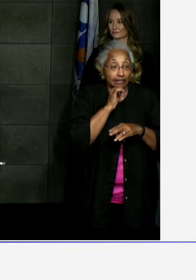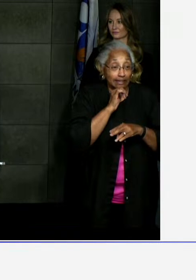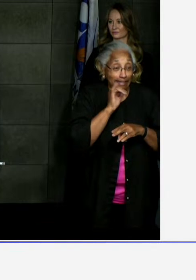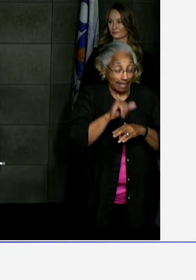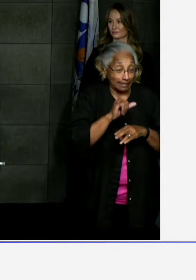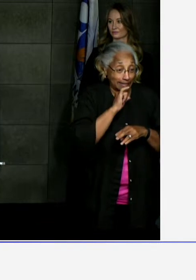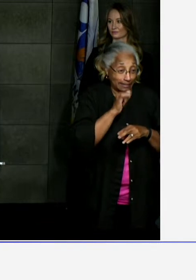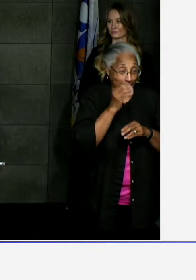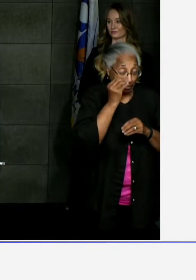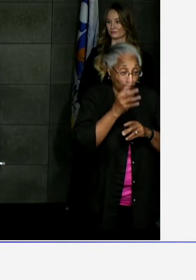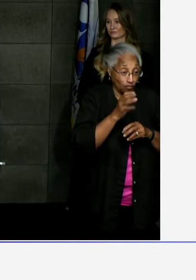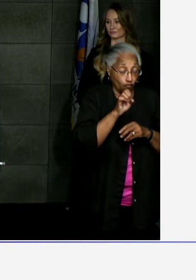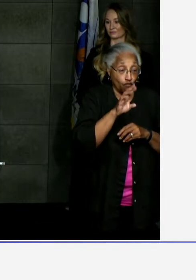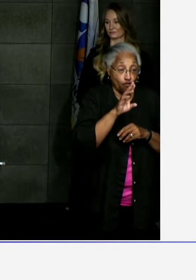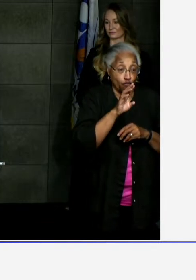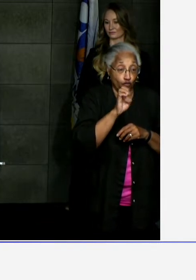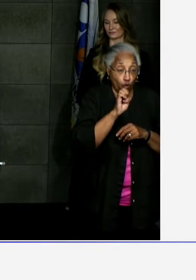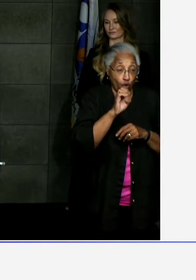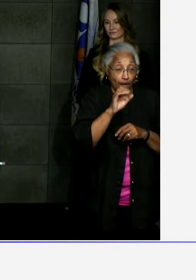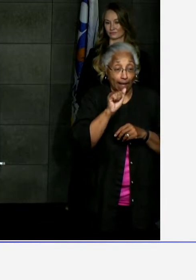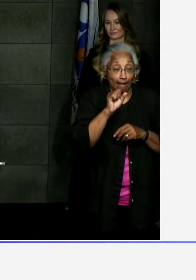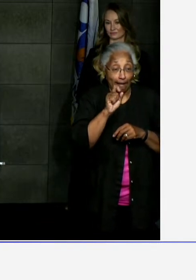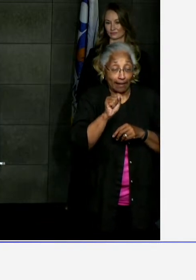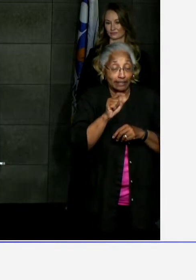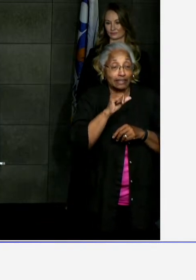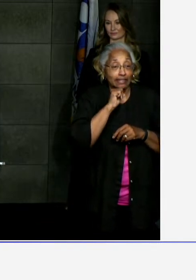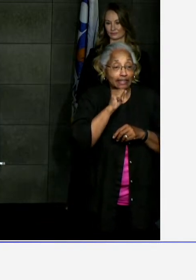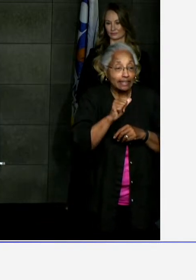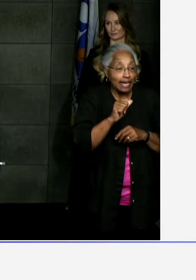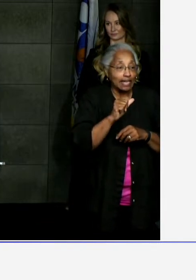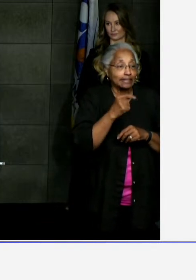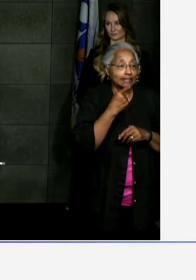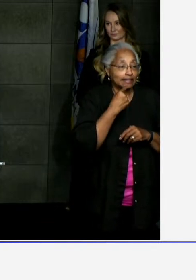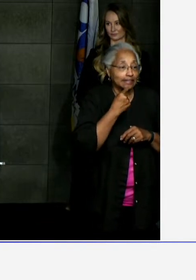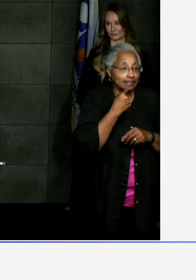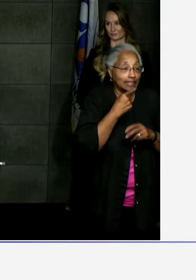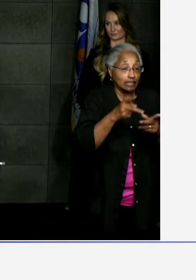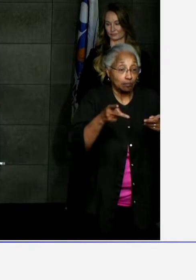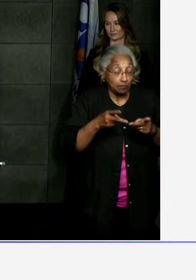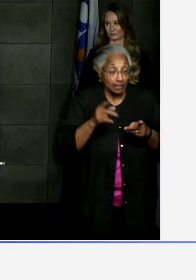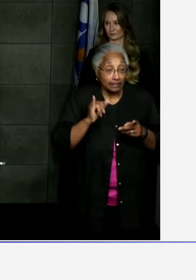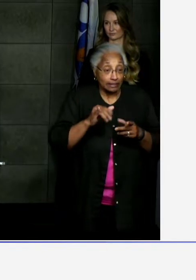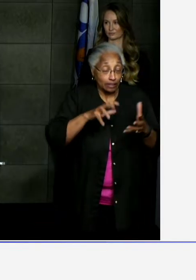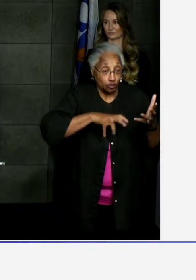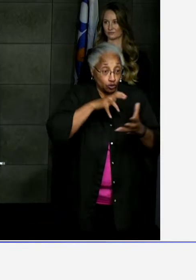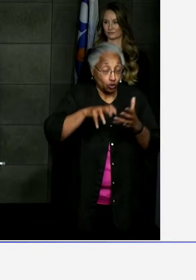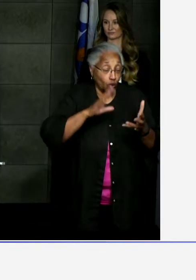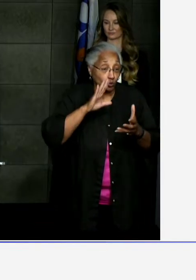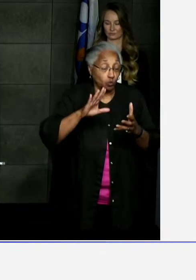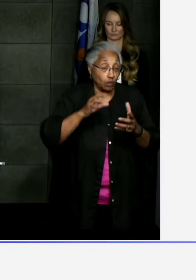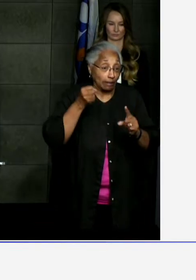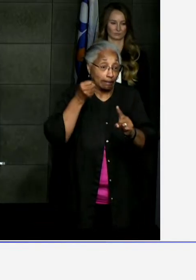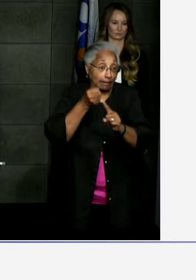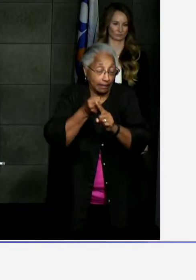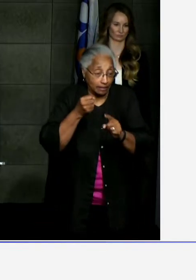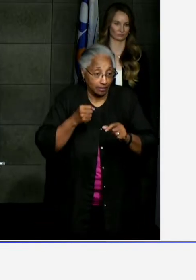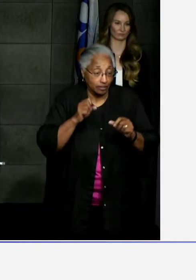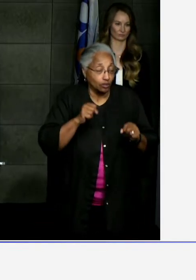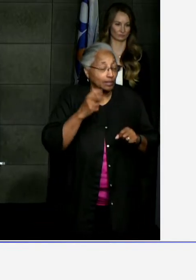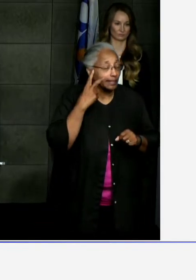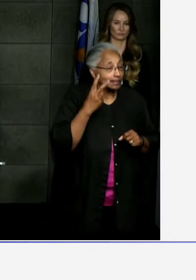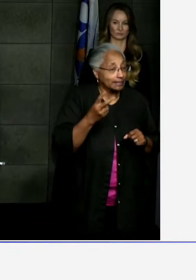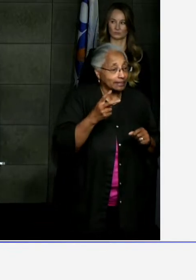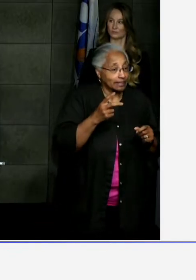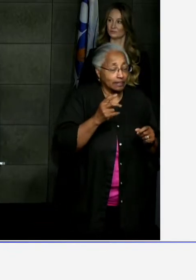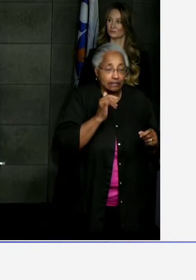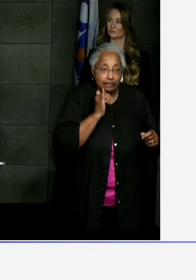important. That forecast does not forecast where storms are going to occur, right? I've seen you can see sudden